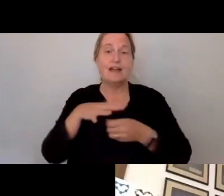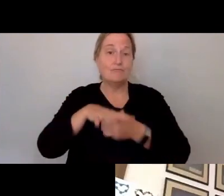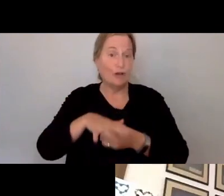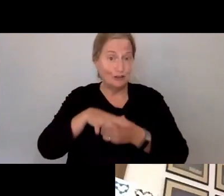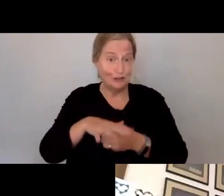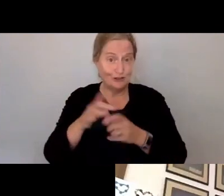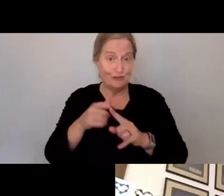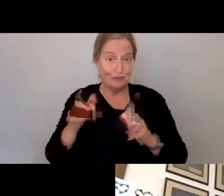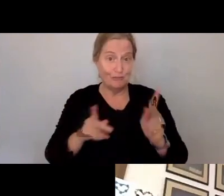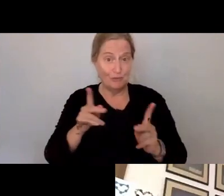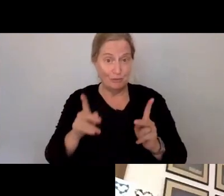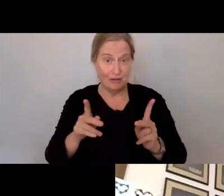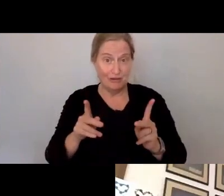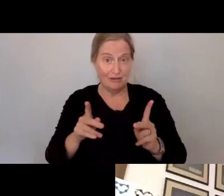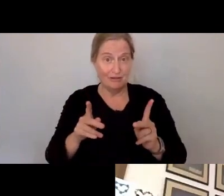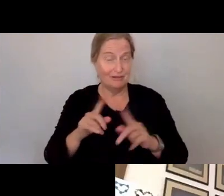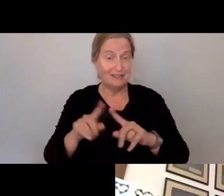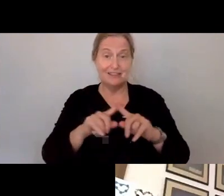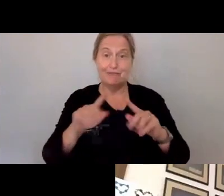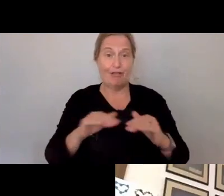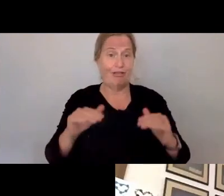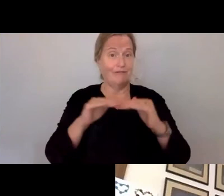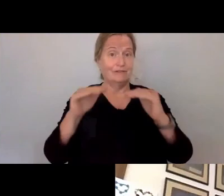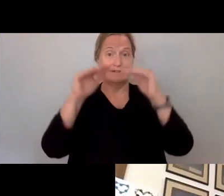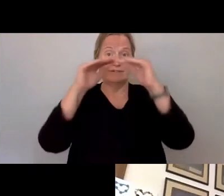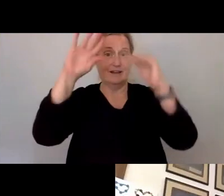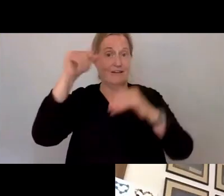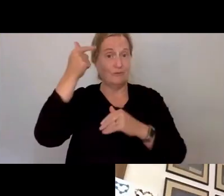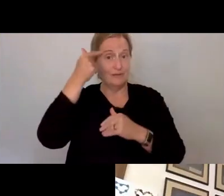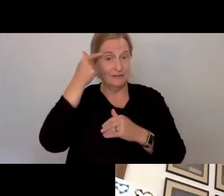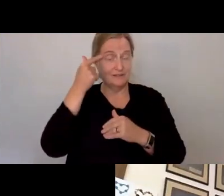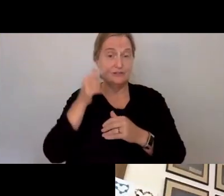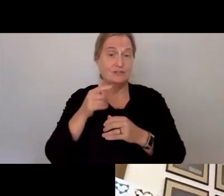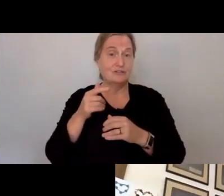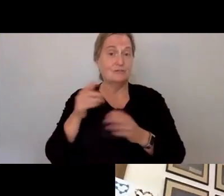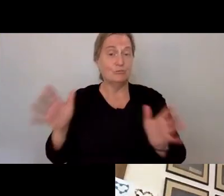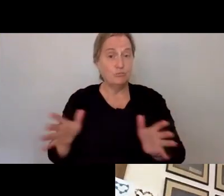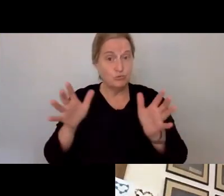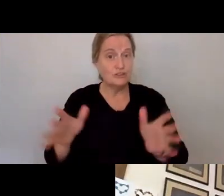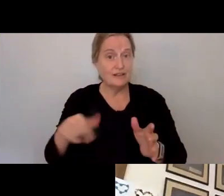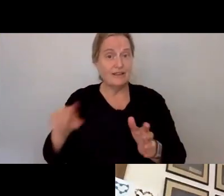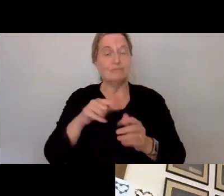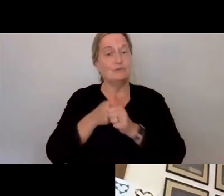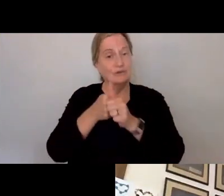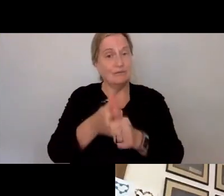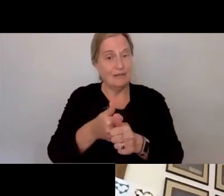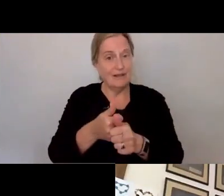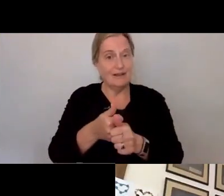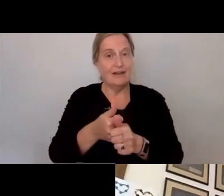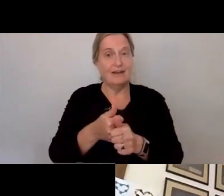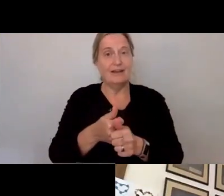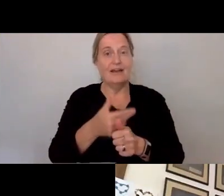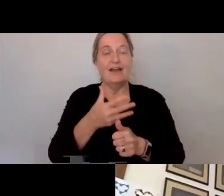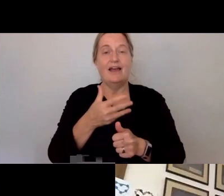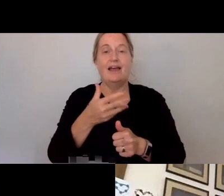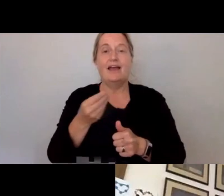participants on the various levels of government to make sure that they're complying as best they can, and then getting rid of the as best they can